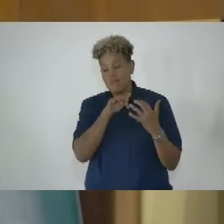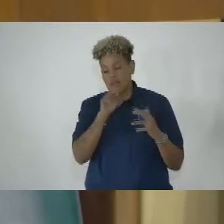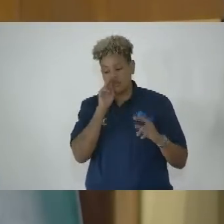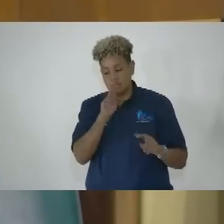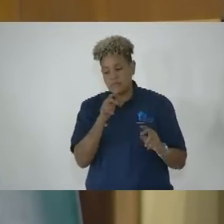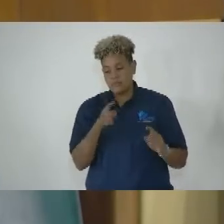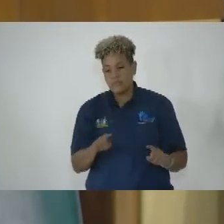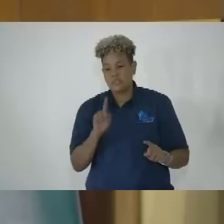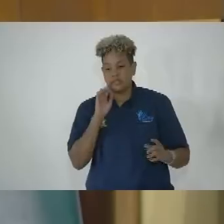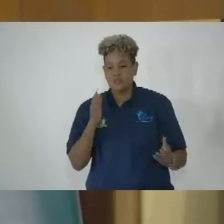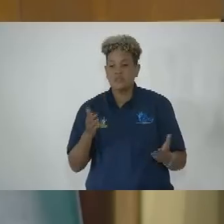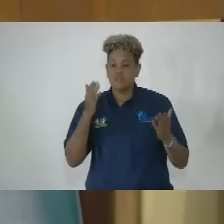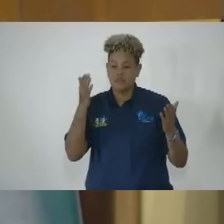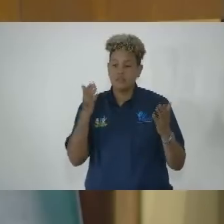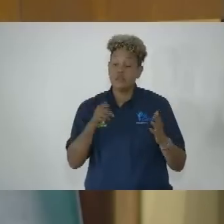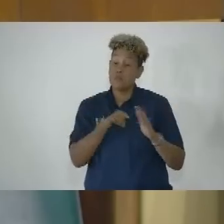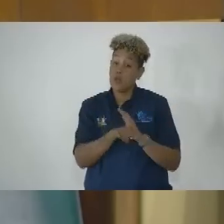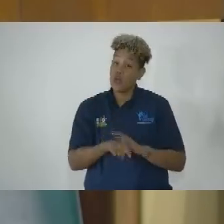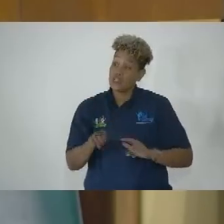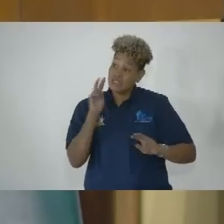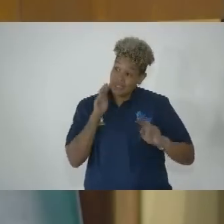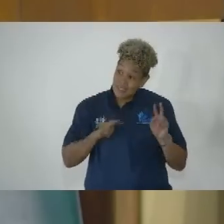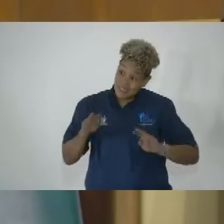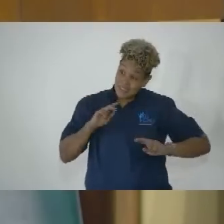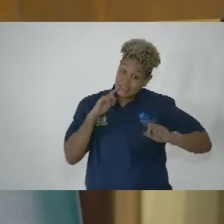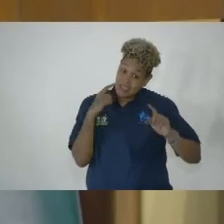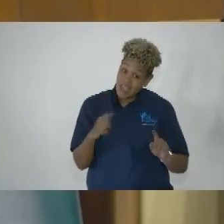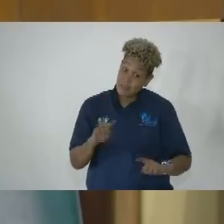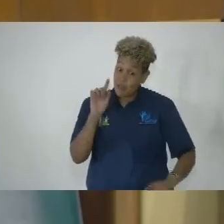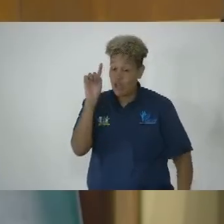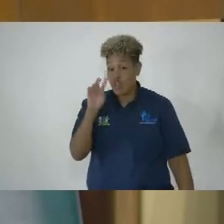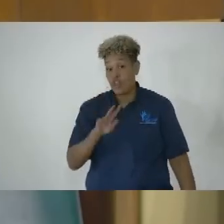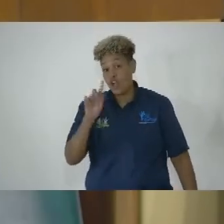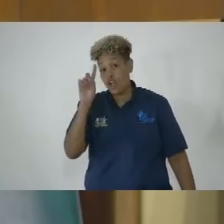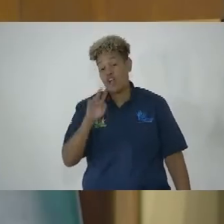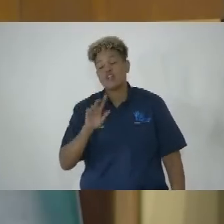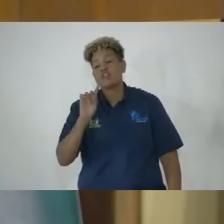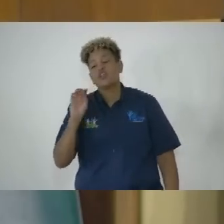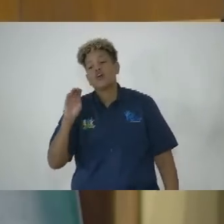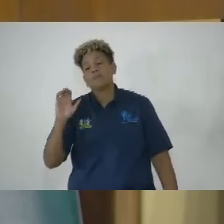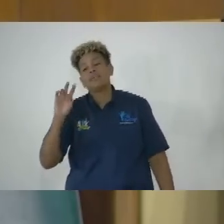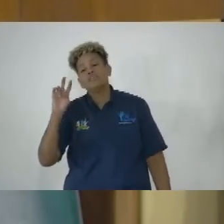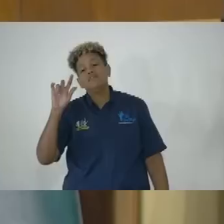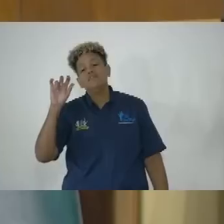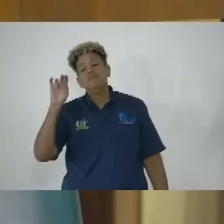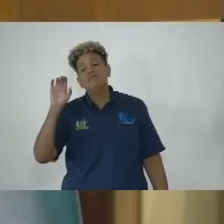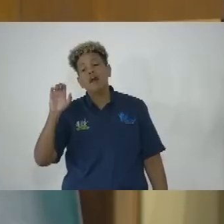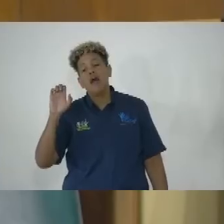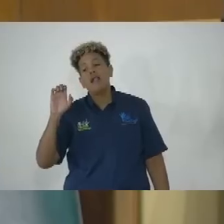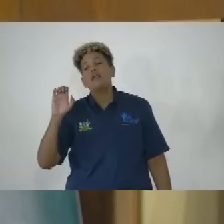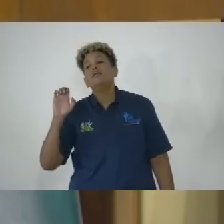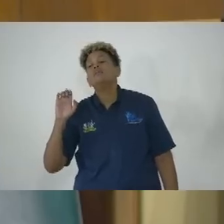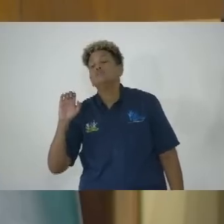that are murders rather, that are committed, domestic violence